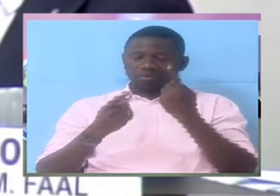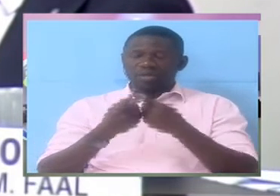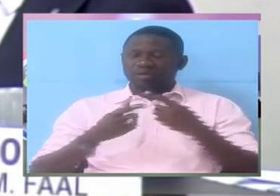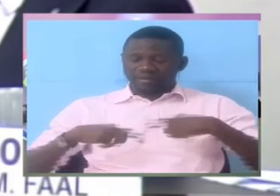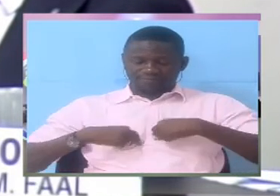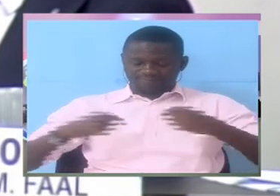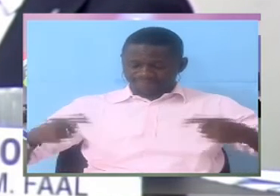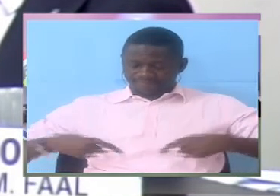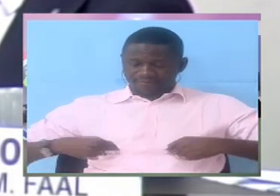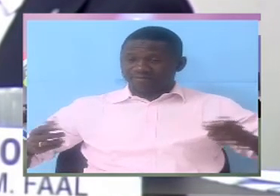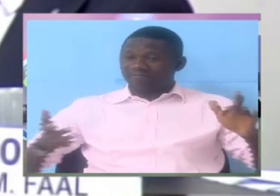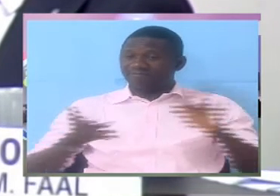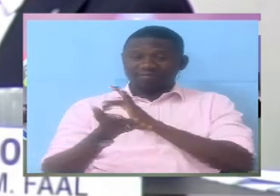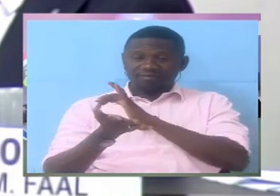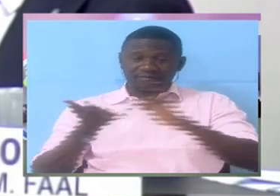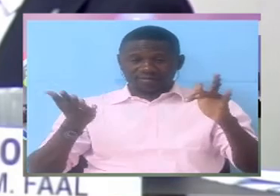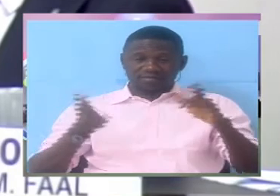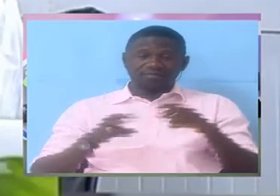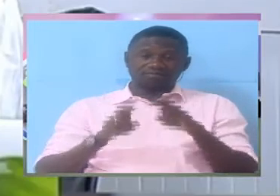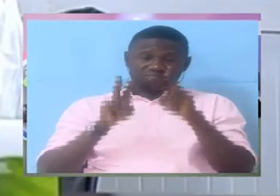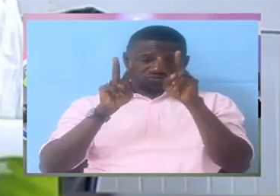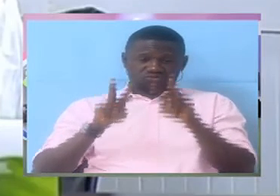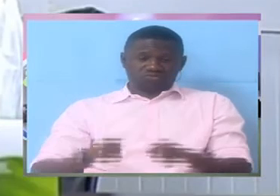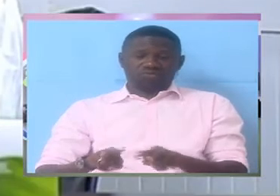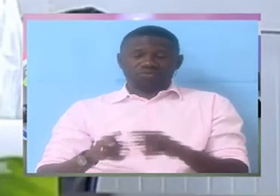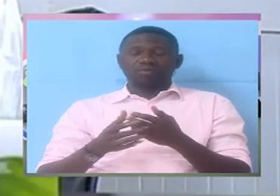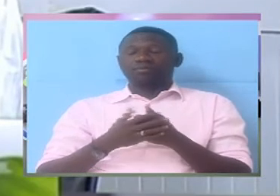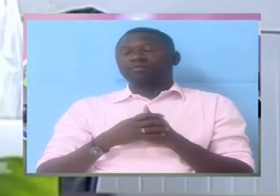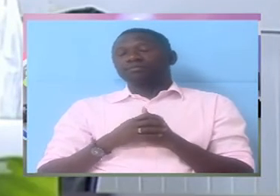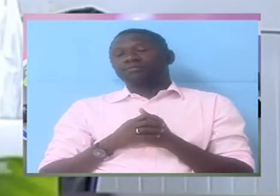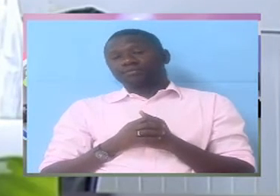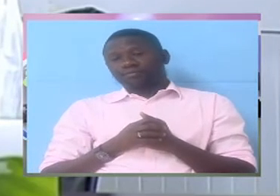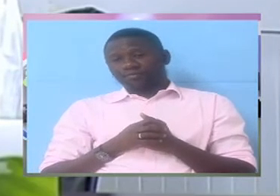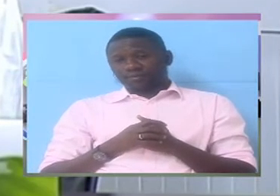dika amari nyingta ka ura ku abaya wulu nyame.